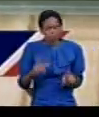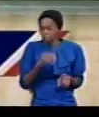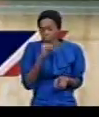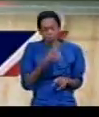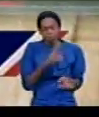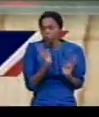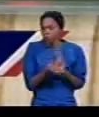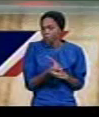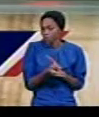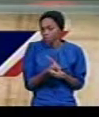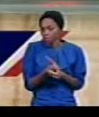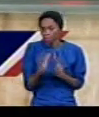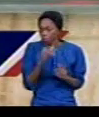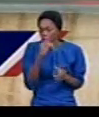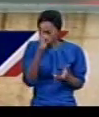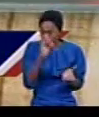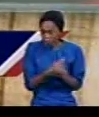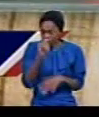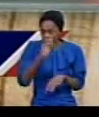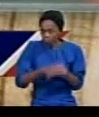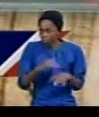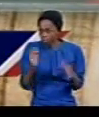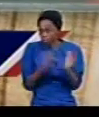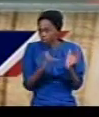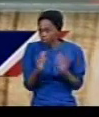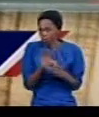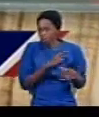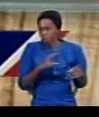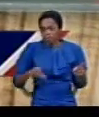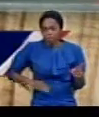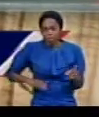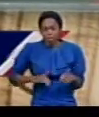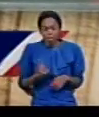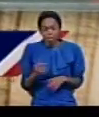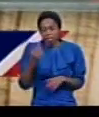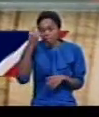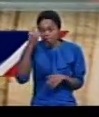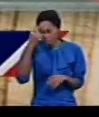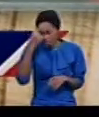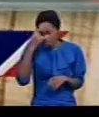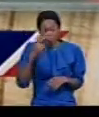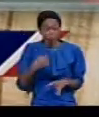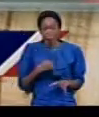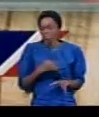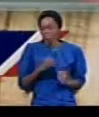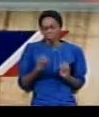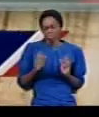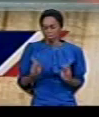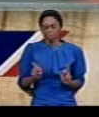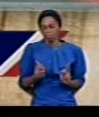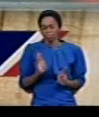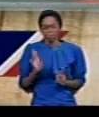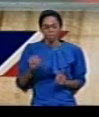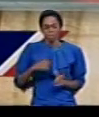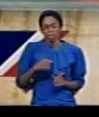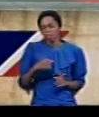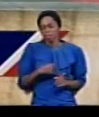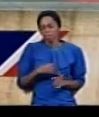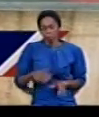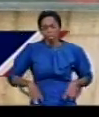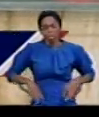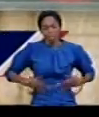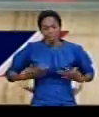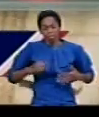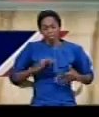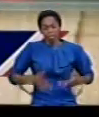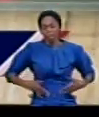repent. They will not believe on the Lord Jesus Christ. They think they are all right by themselves. The life they live, they